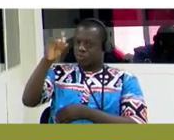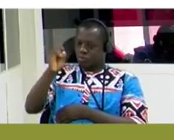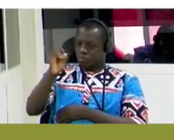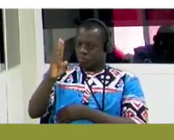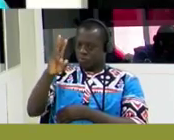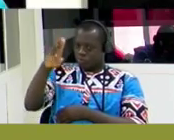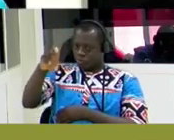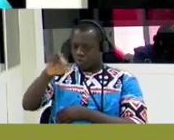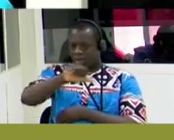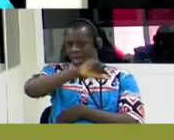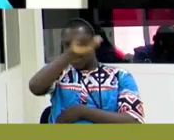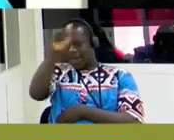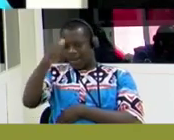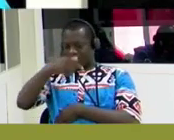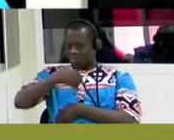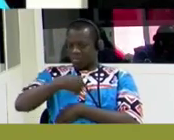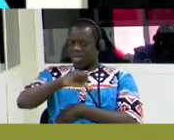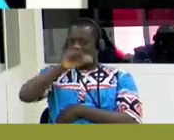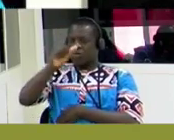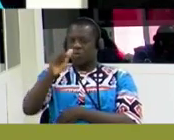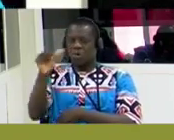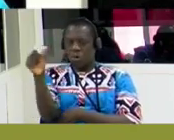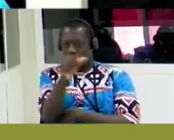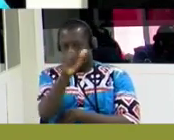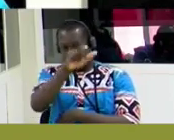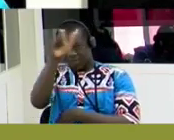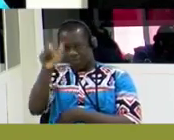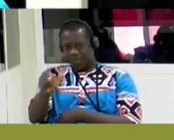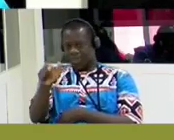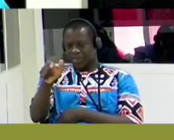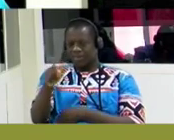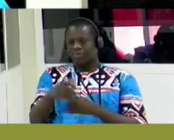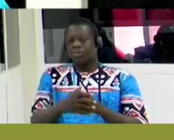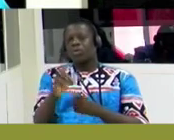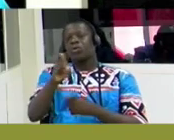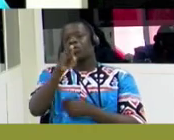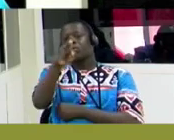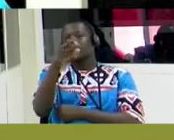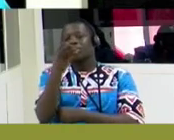What do you say to the suggestion that